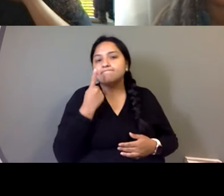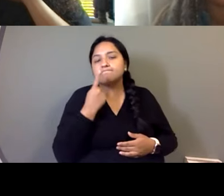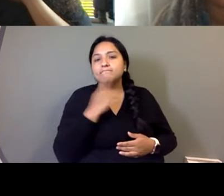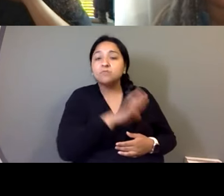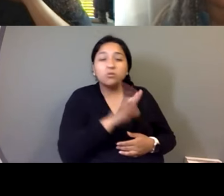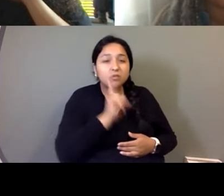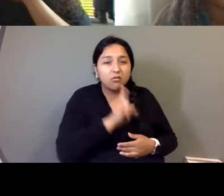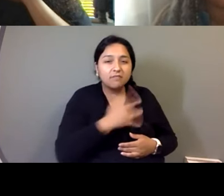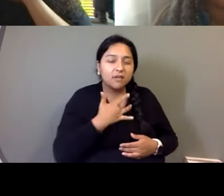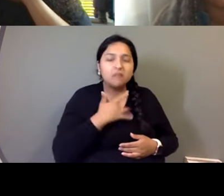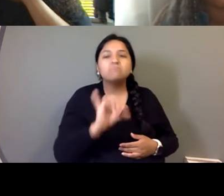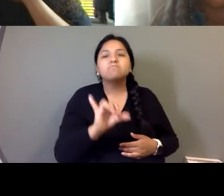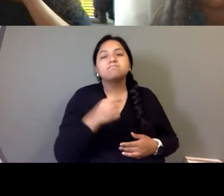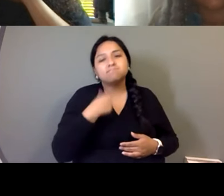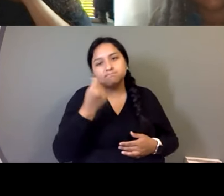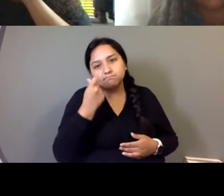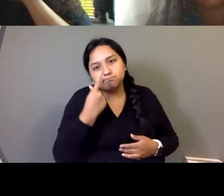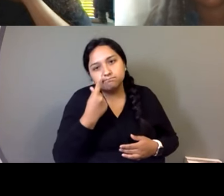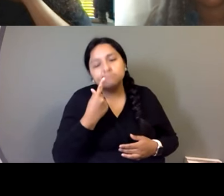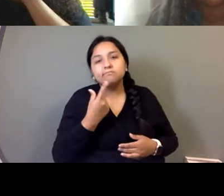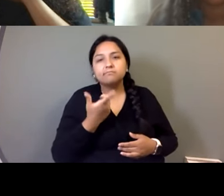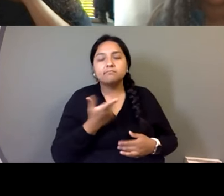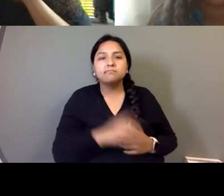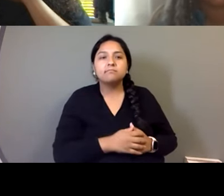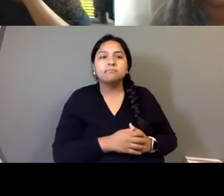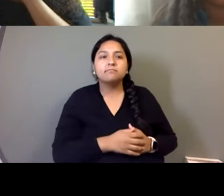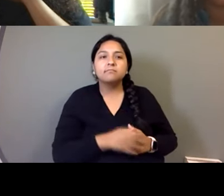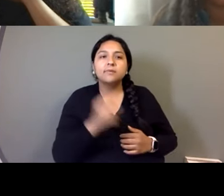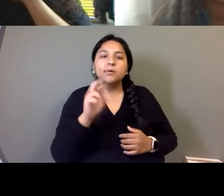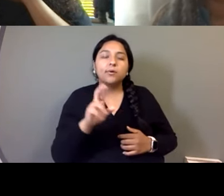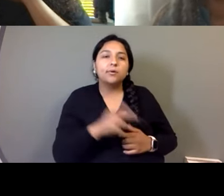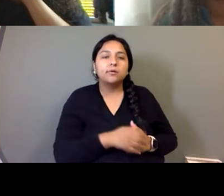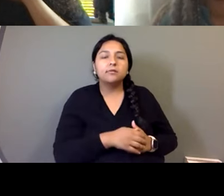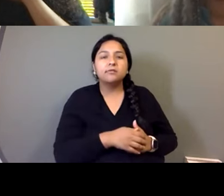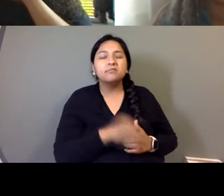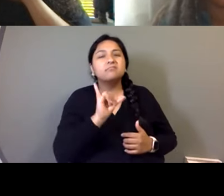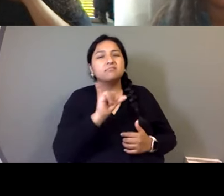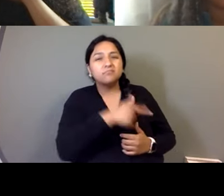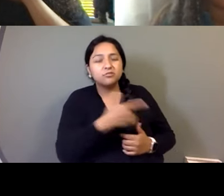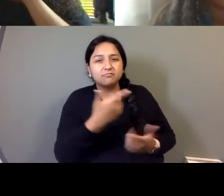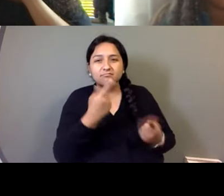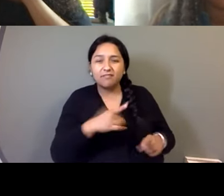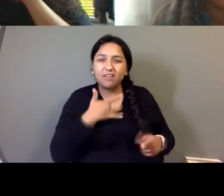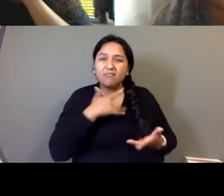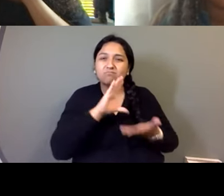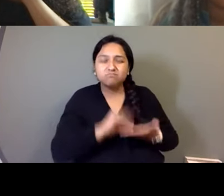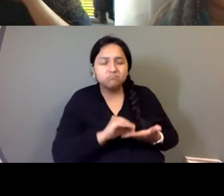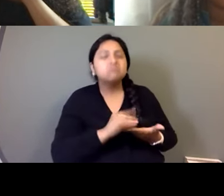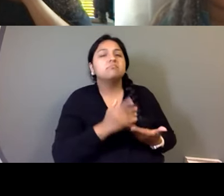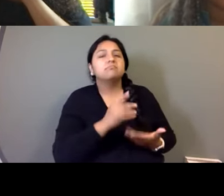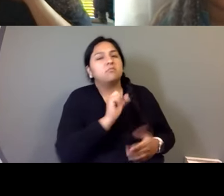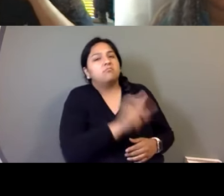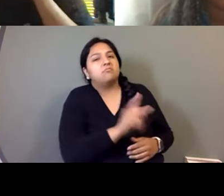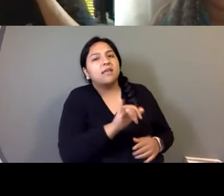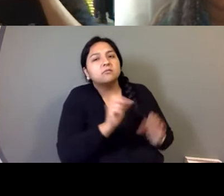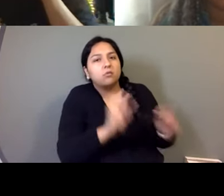like I could feel how that could be, you know, kind of demeaning in a way. And that's okay. It's okay to empathize